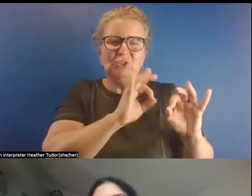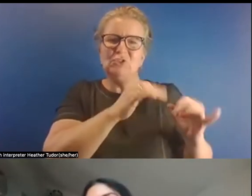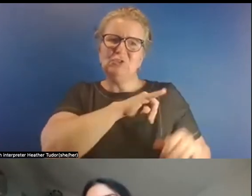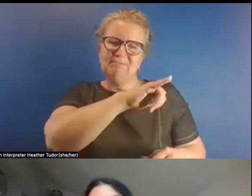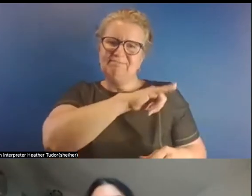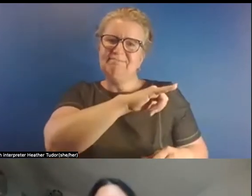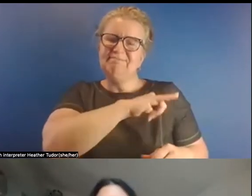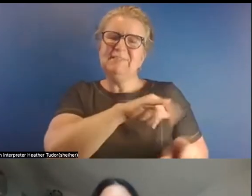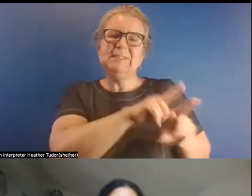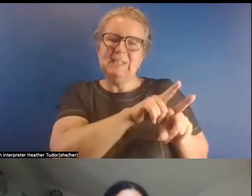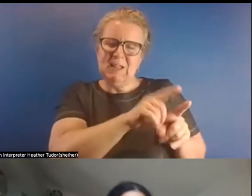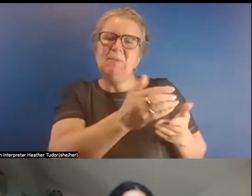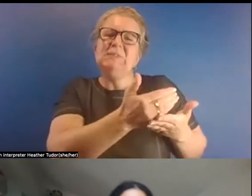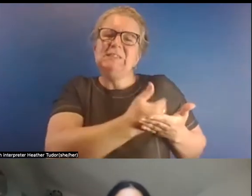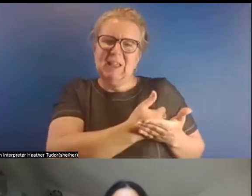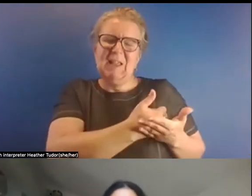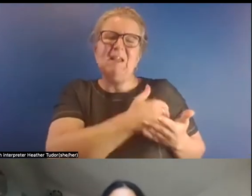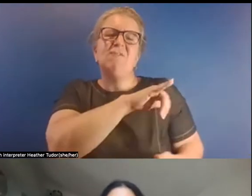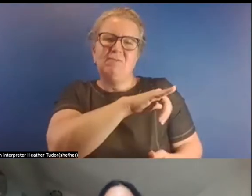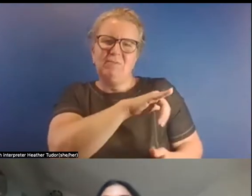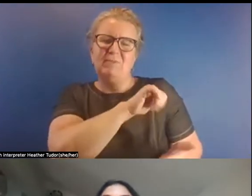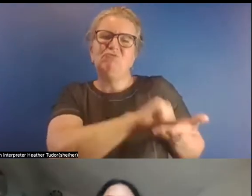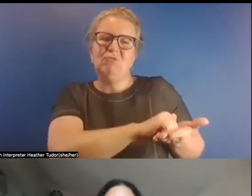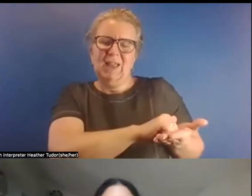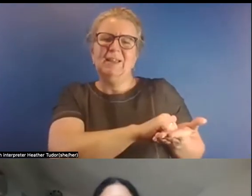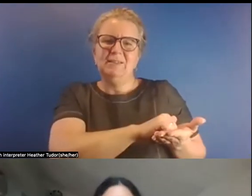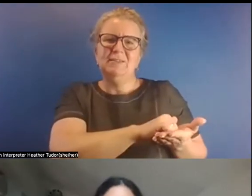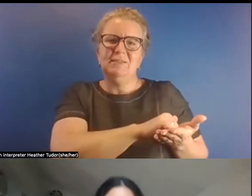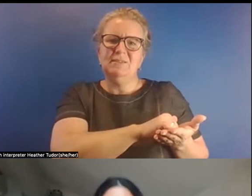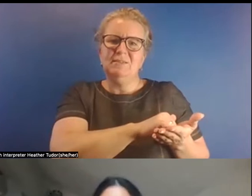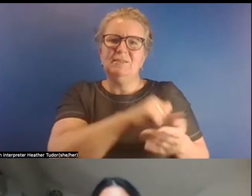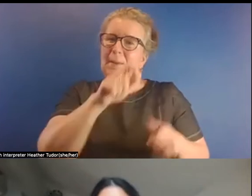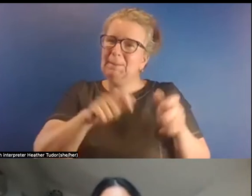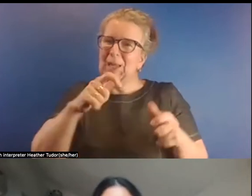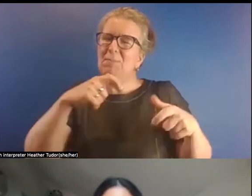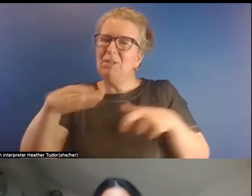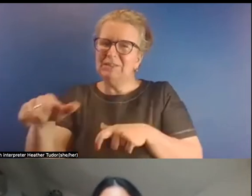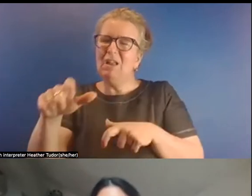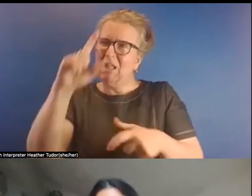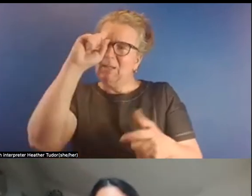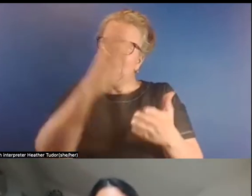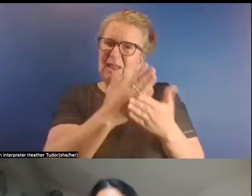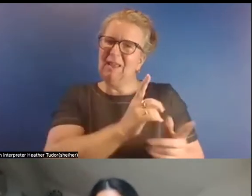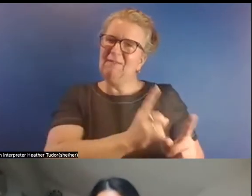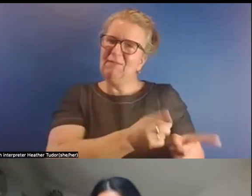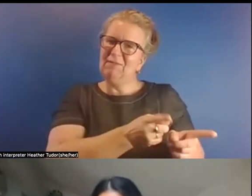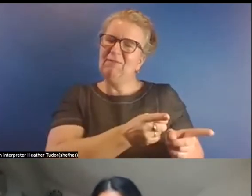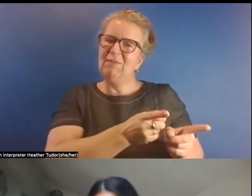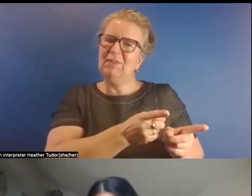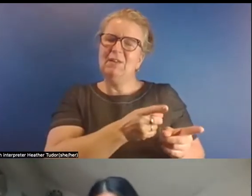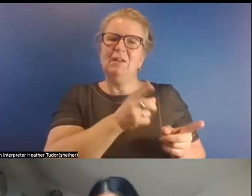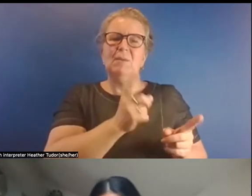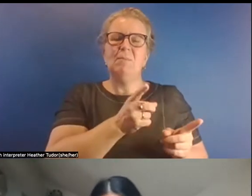day and age, it is used for the wrong reasons. Like the reason they put forward is, as you were saying, like the pure blood thing.